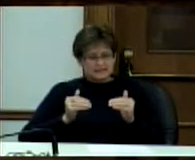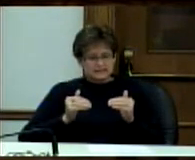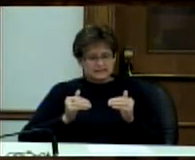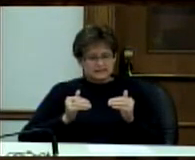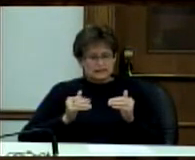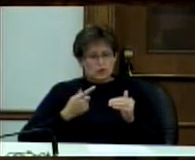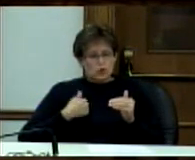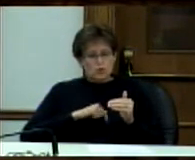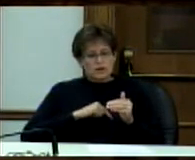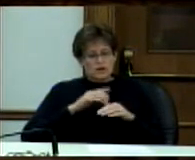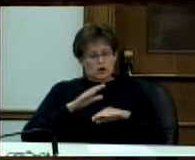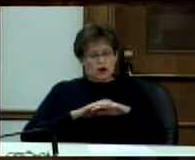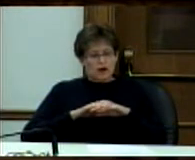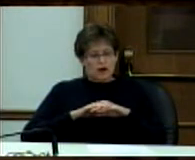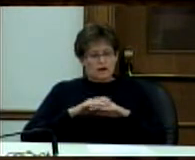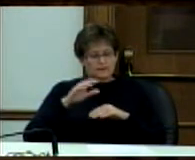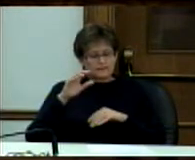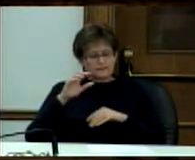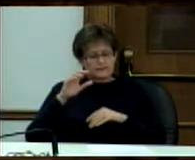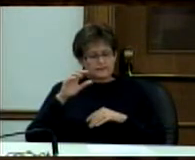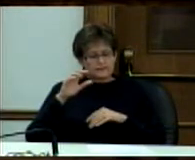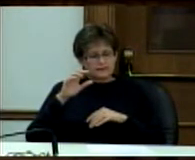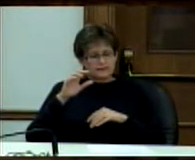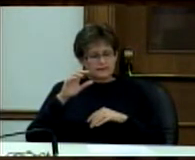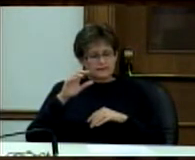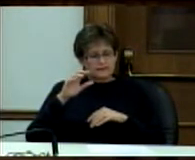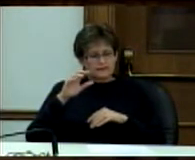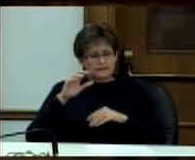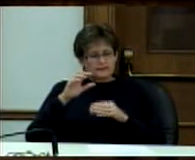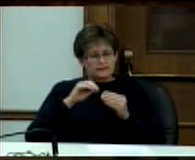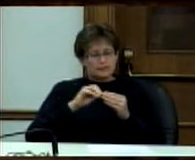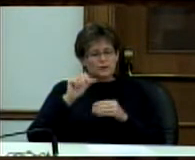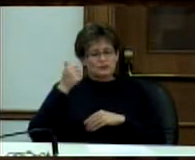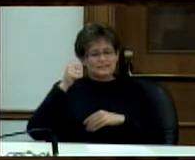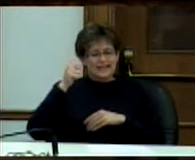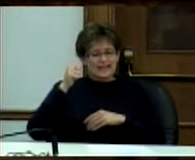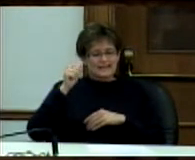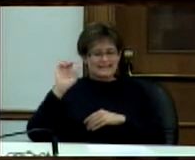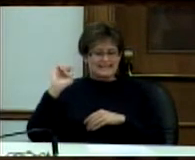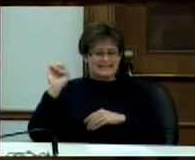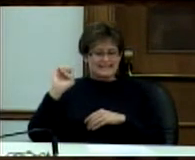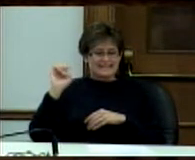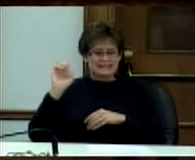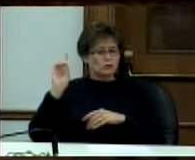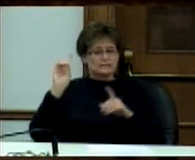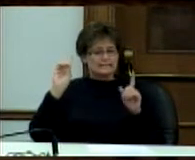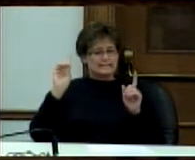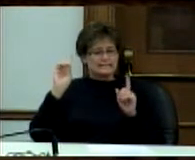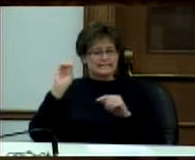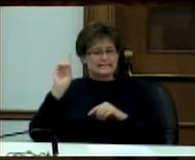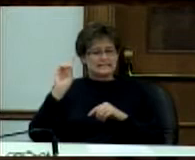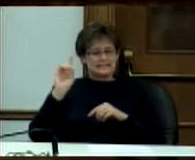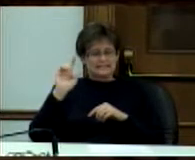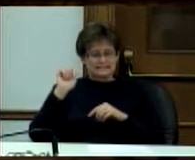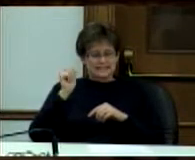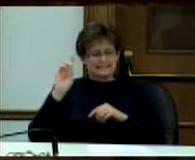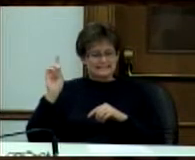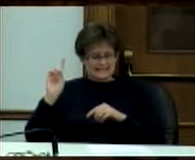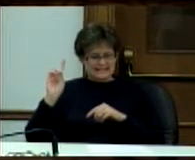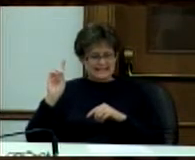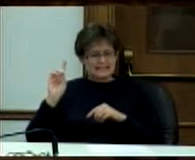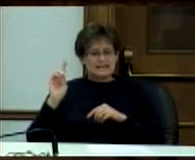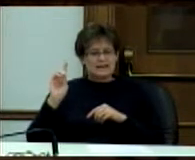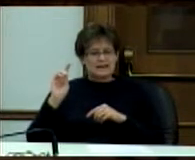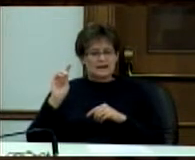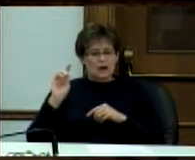Next, we are on to item 10E. D. 10D,